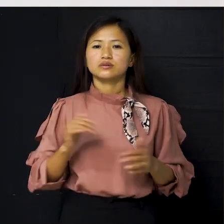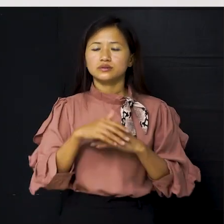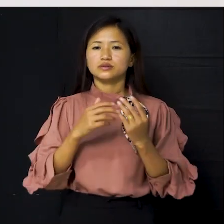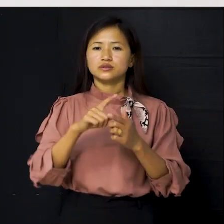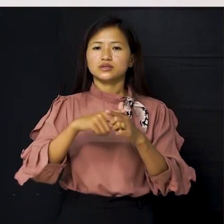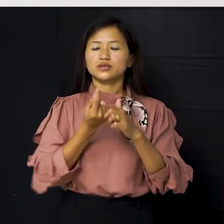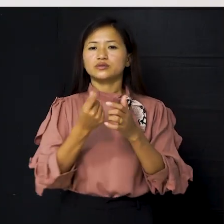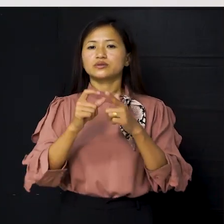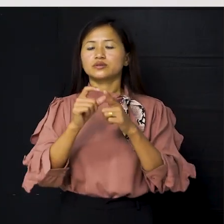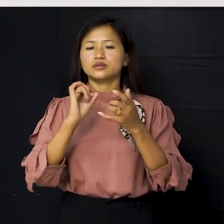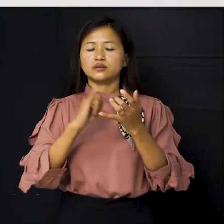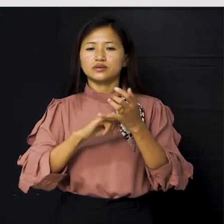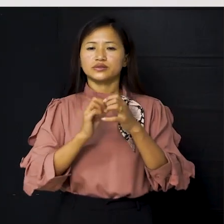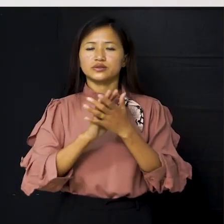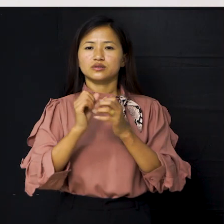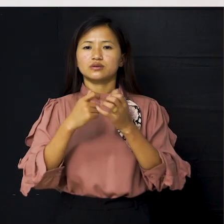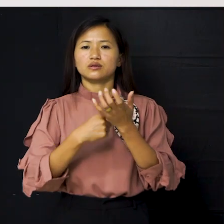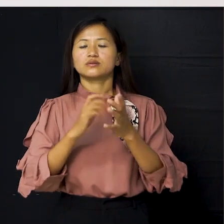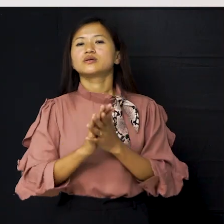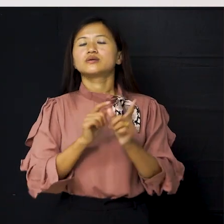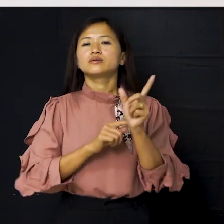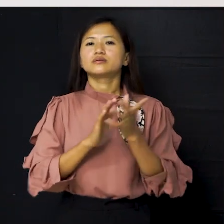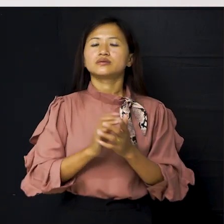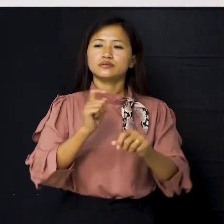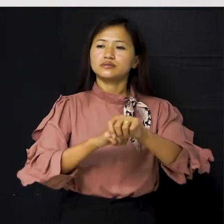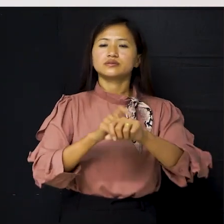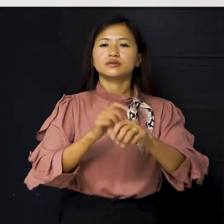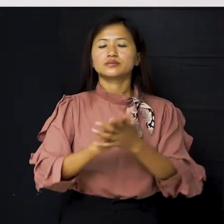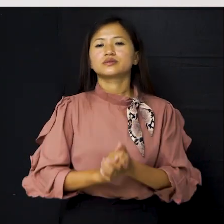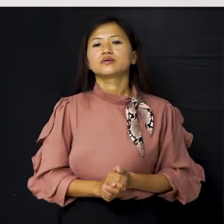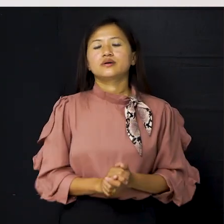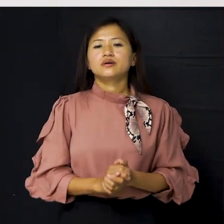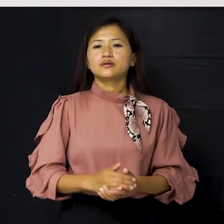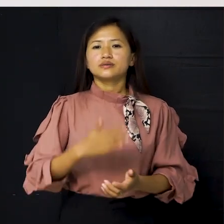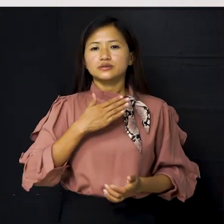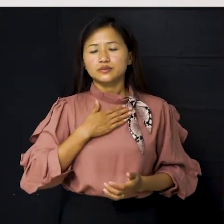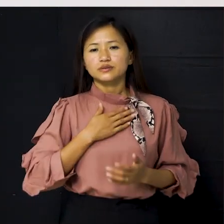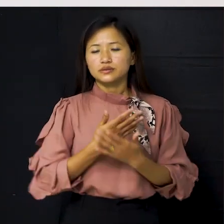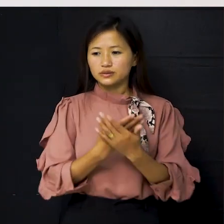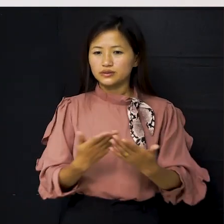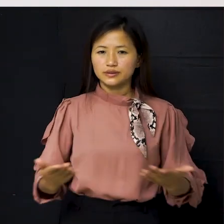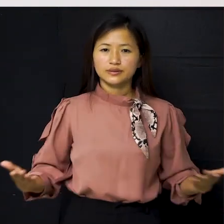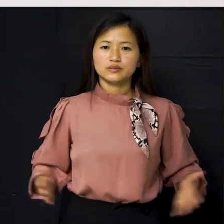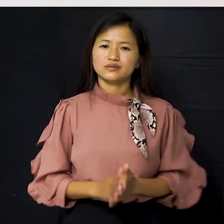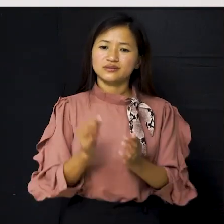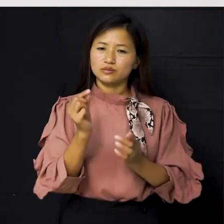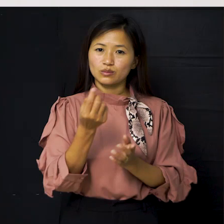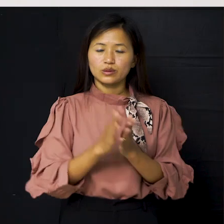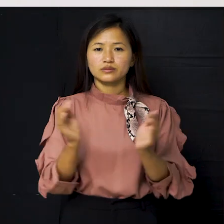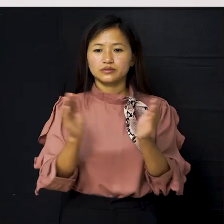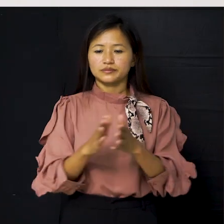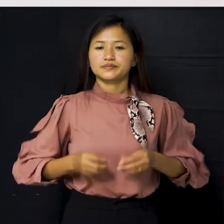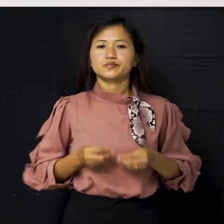judiciary, and how the people of their times respected them in return. All these small things were given